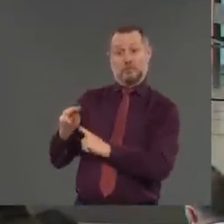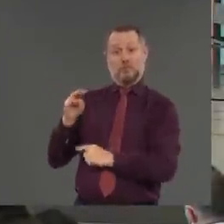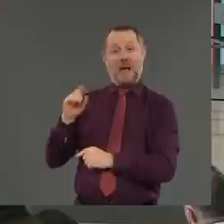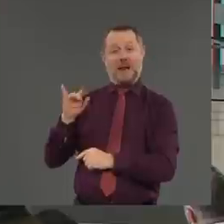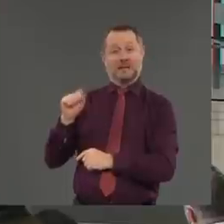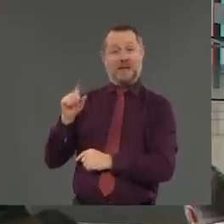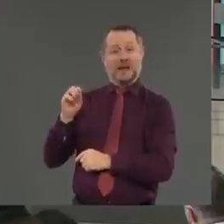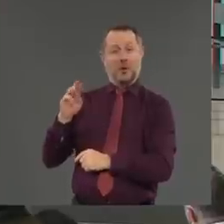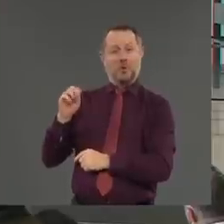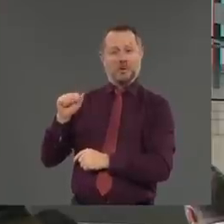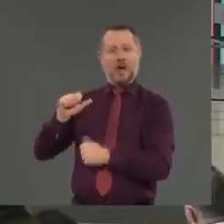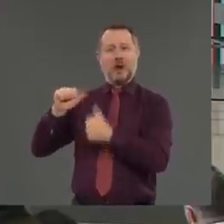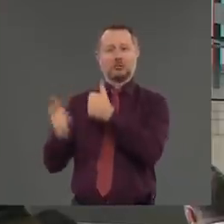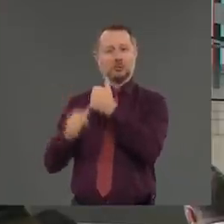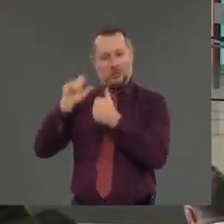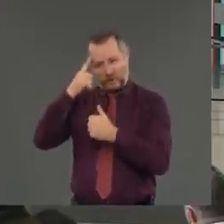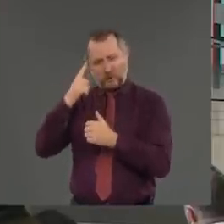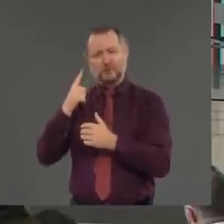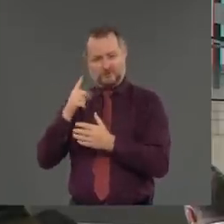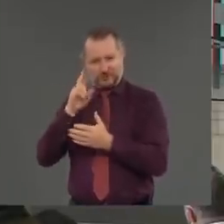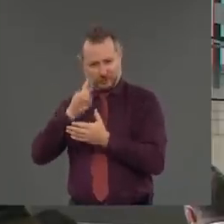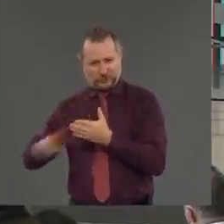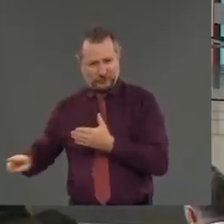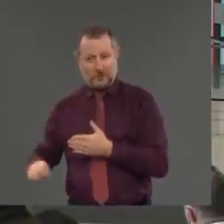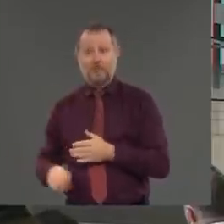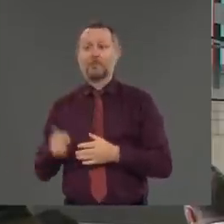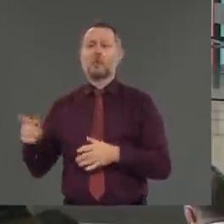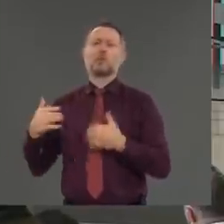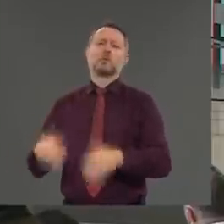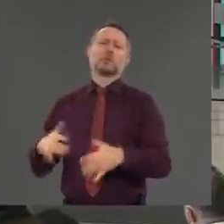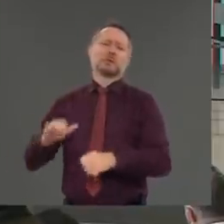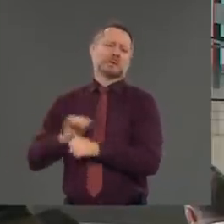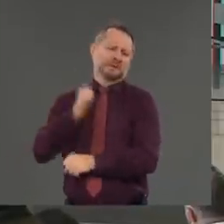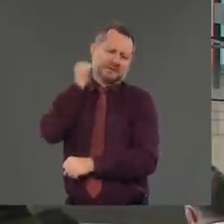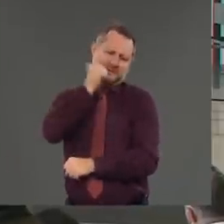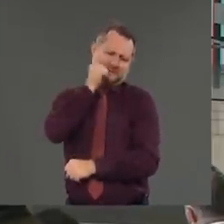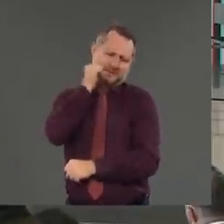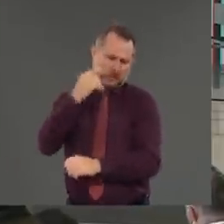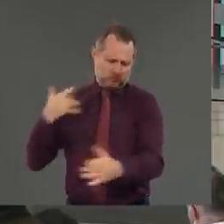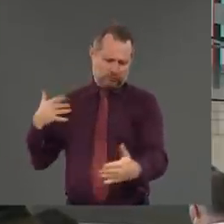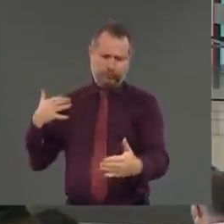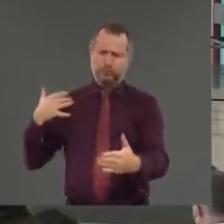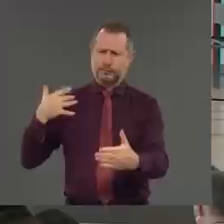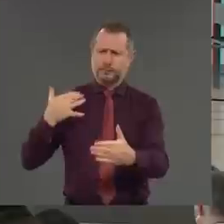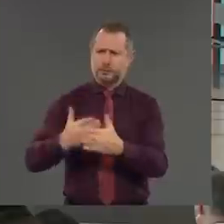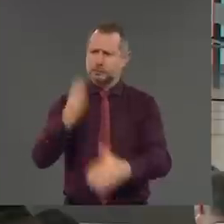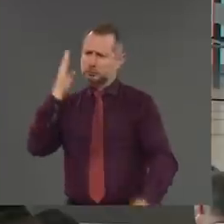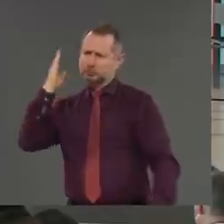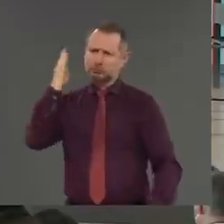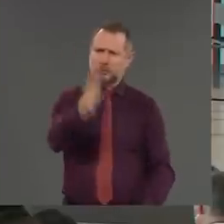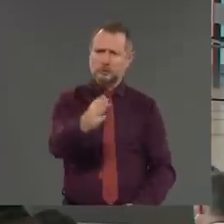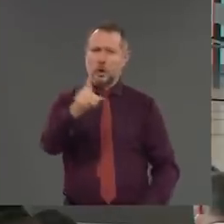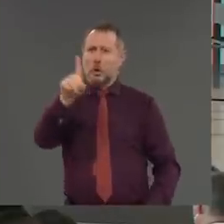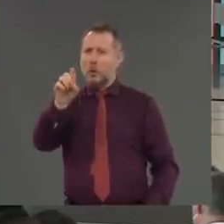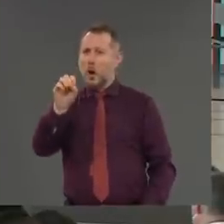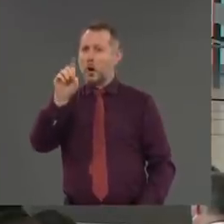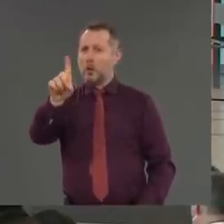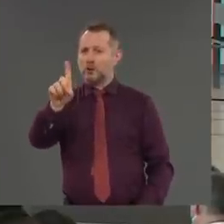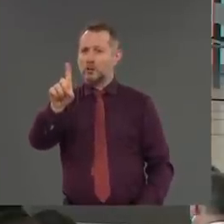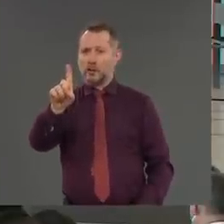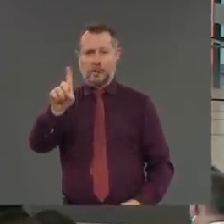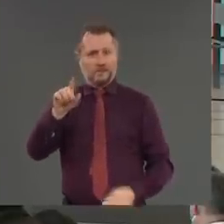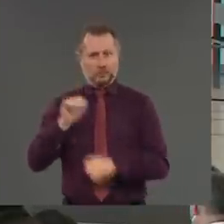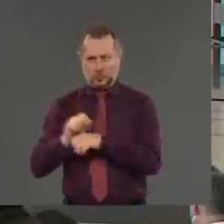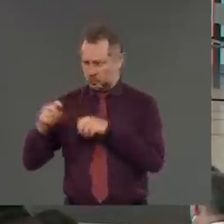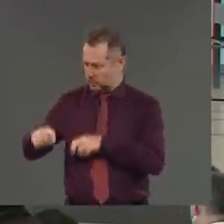the Governor, who has been working every day for 101 days. She's done a briefing every day.